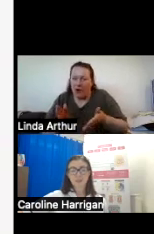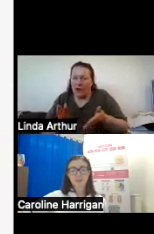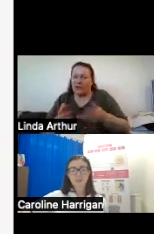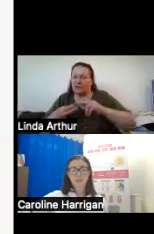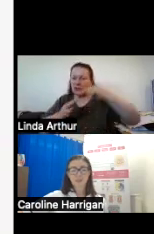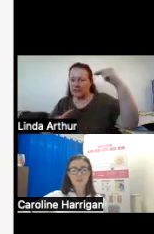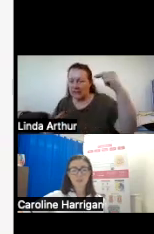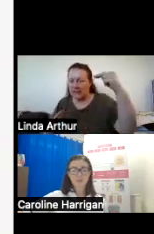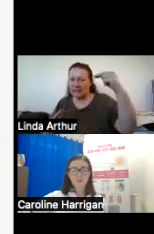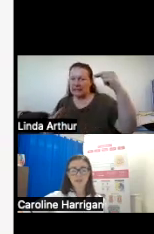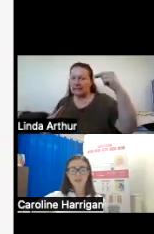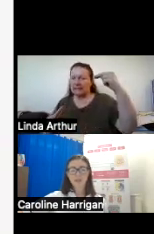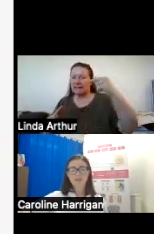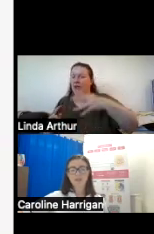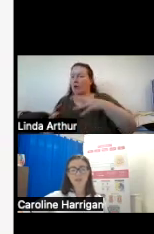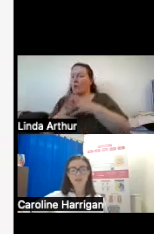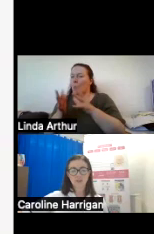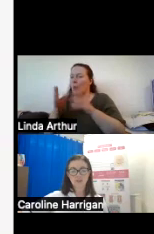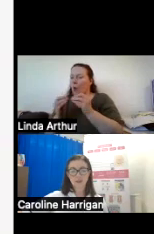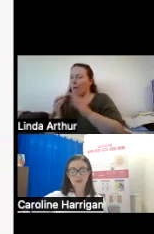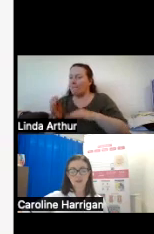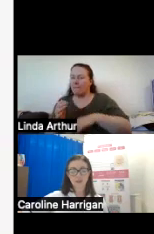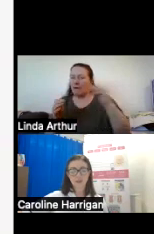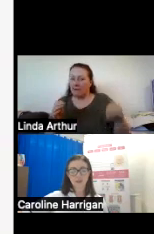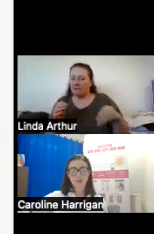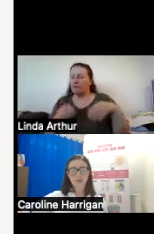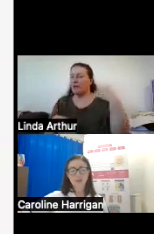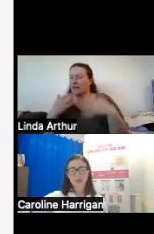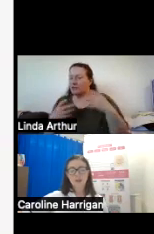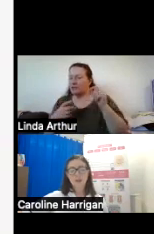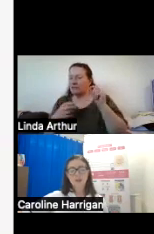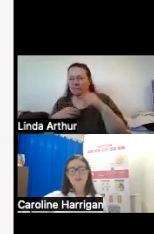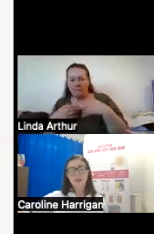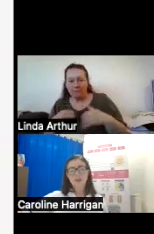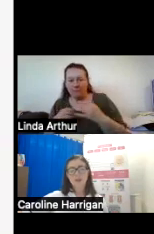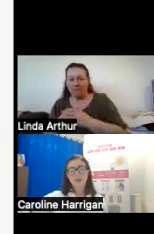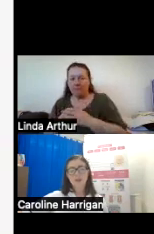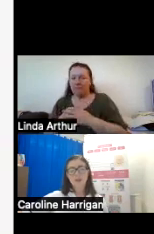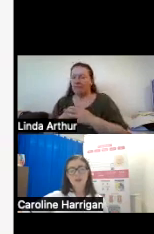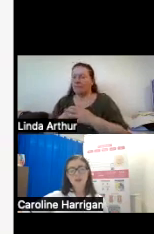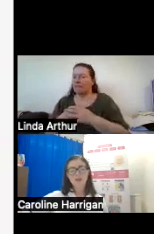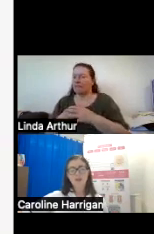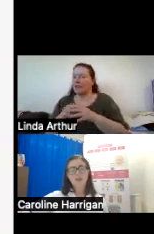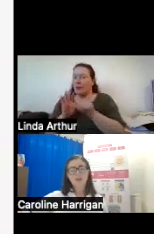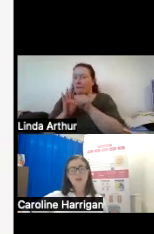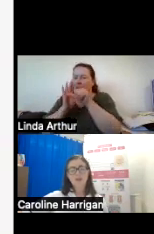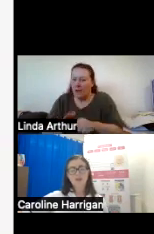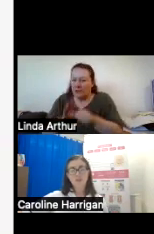genetics, if you've had hysterectomies, if you've had injury to the pelvic floor, increased abdominal